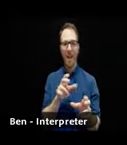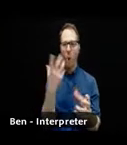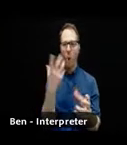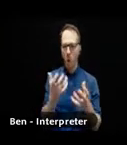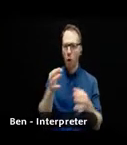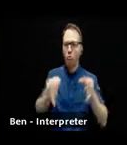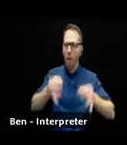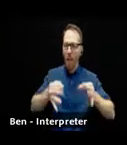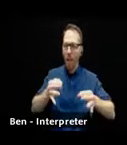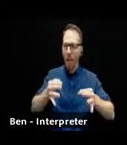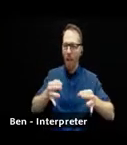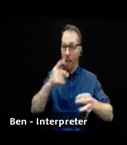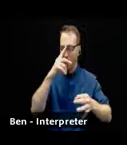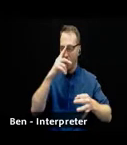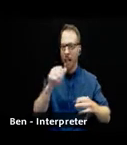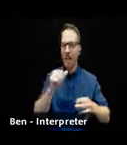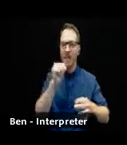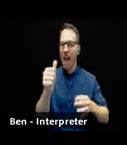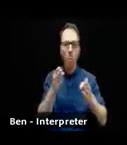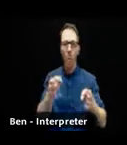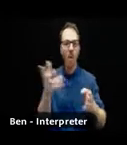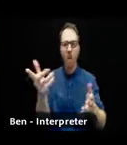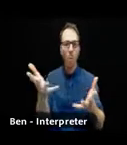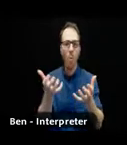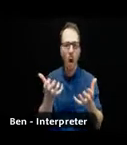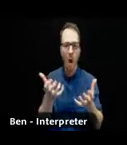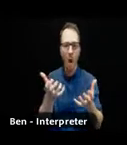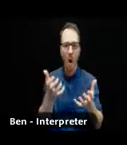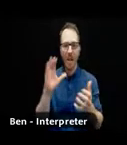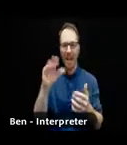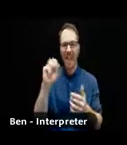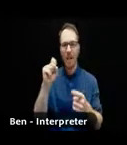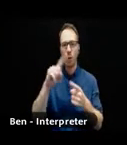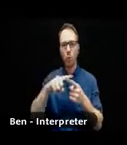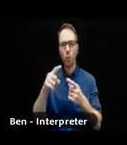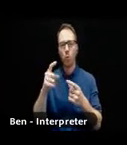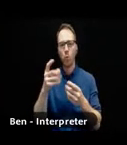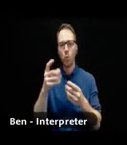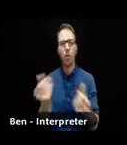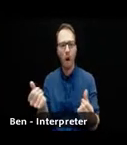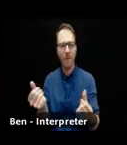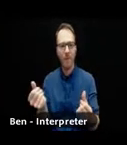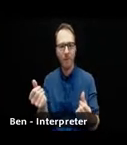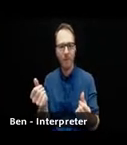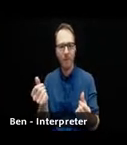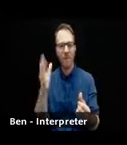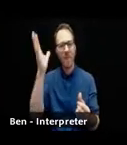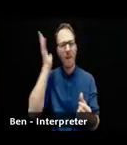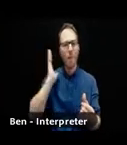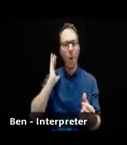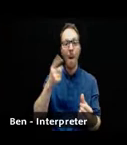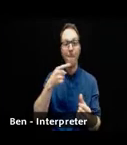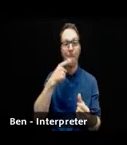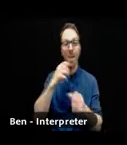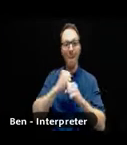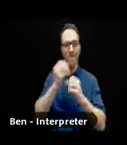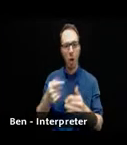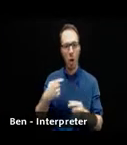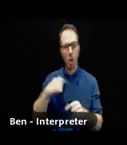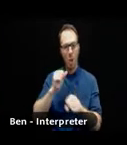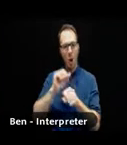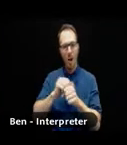not being the way that they want the case to be resolved, right? As a former public defender who worked in